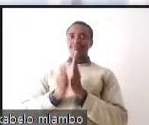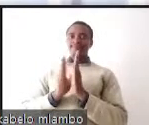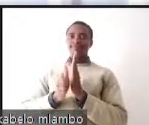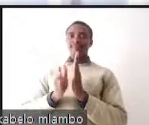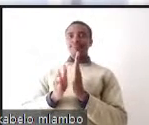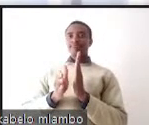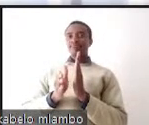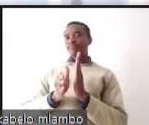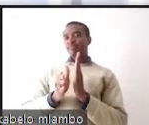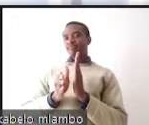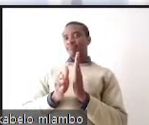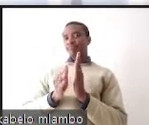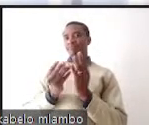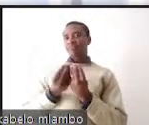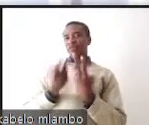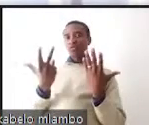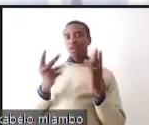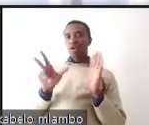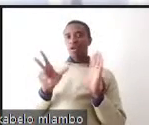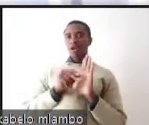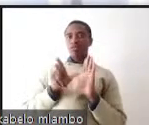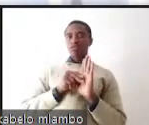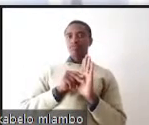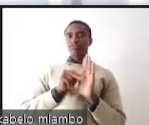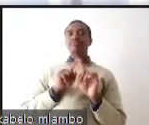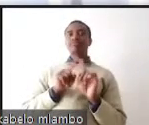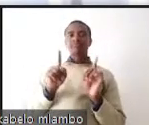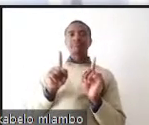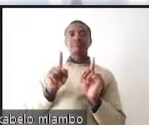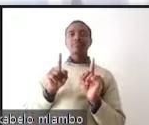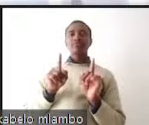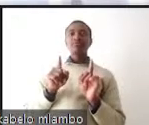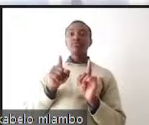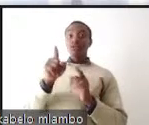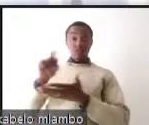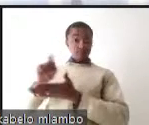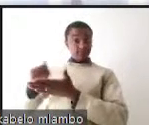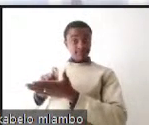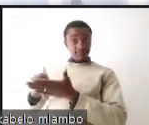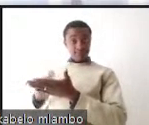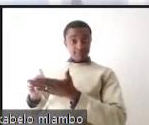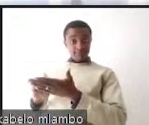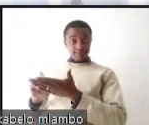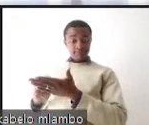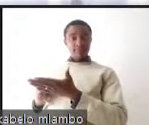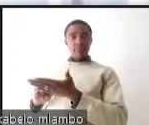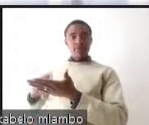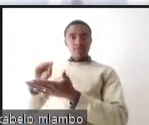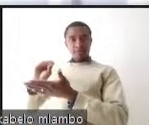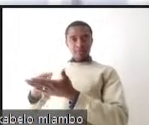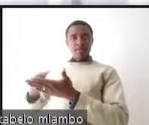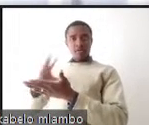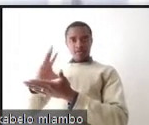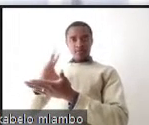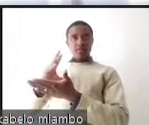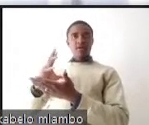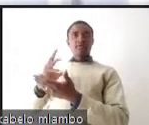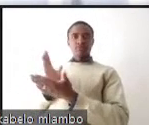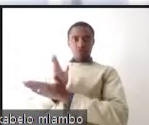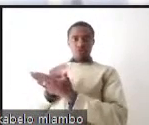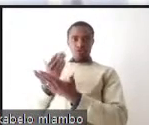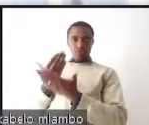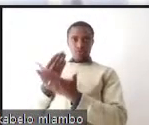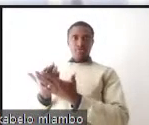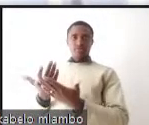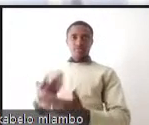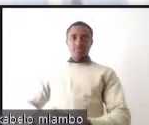Maybe let's go through what you have scribed, what you have penned down, while we are trying to sort out